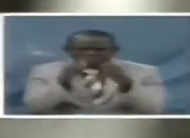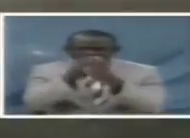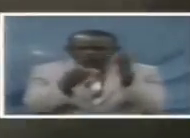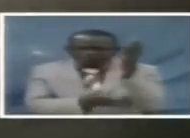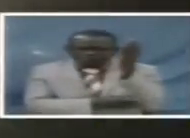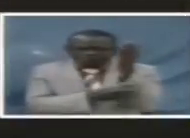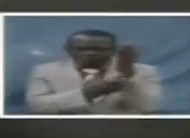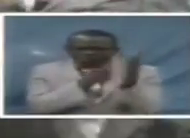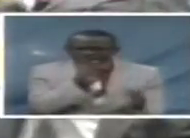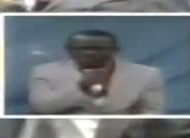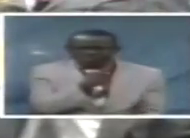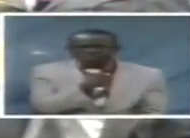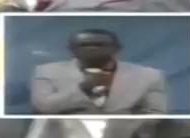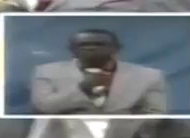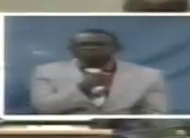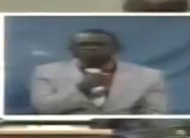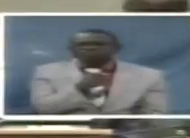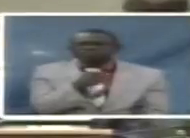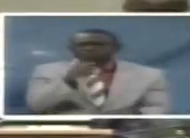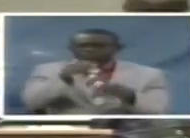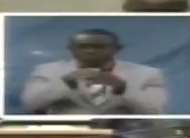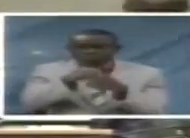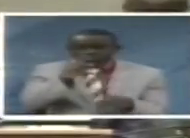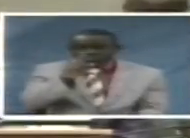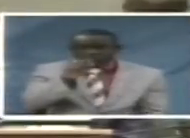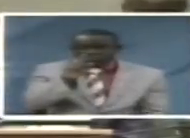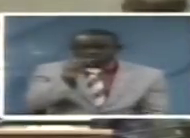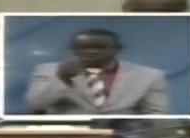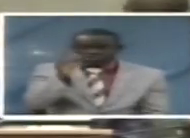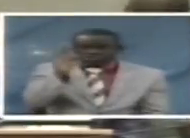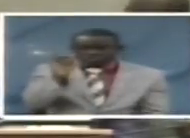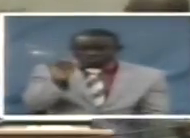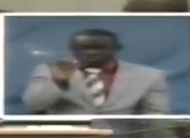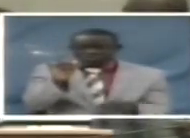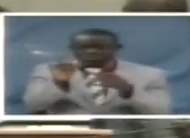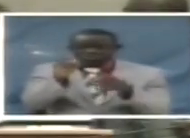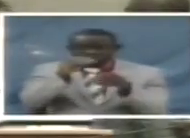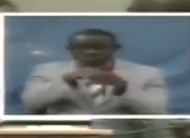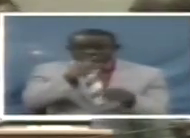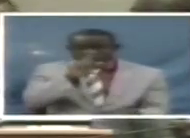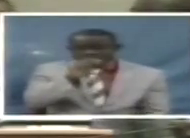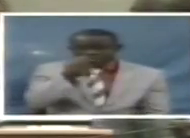development, government will, in 2018,